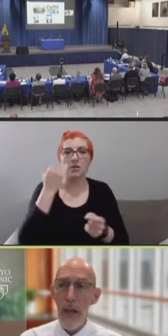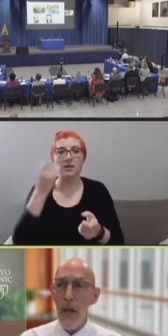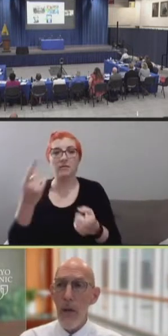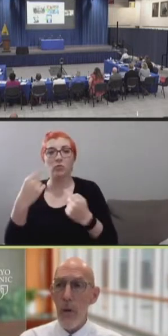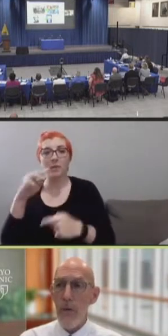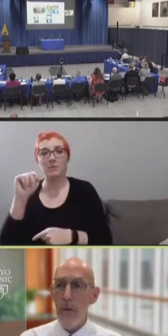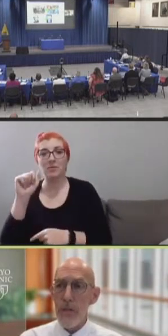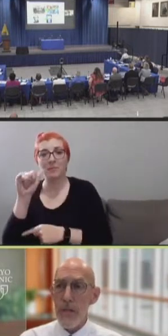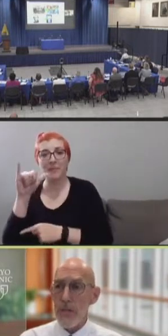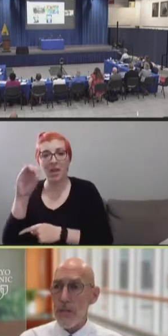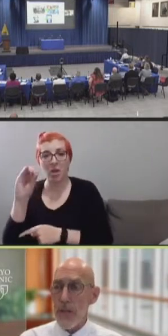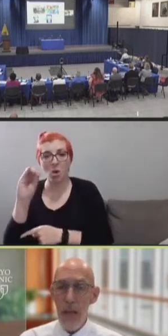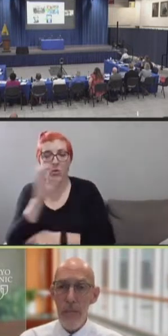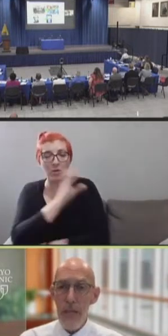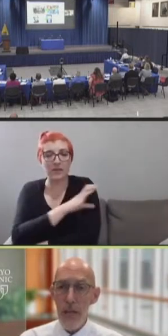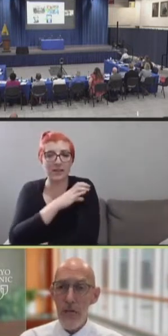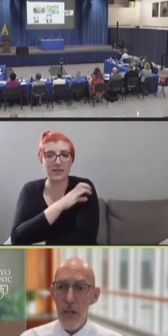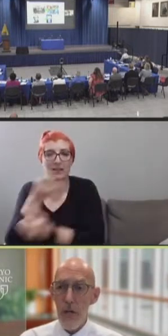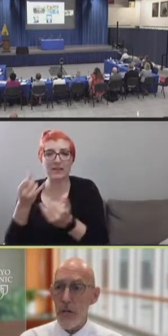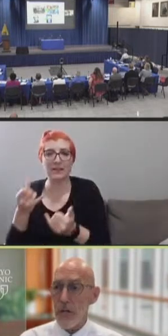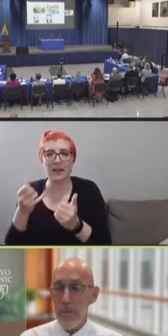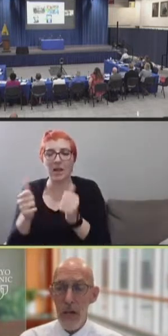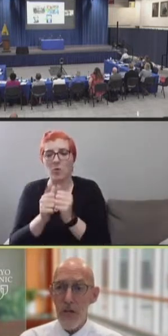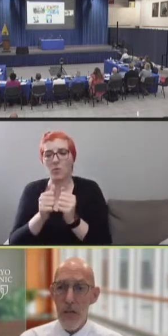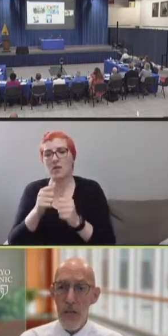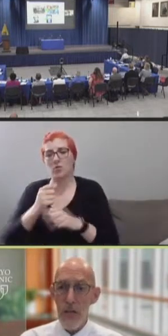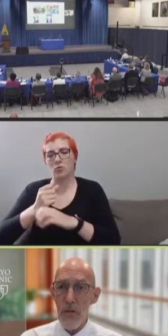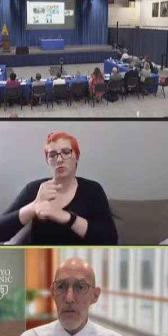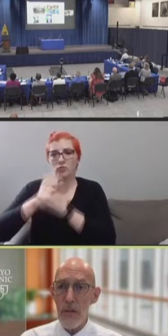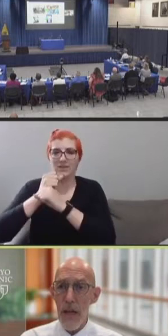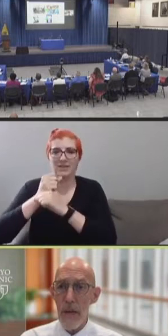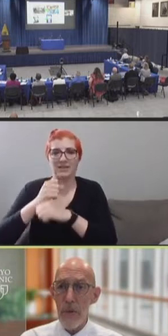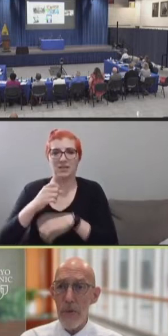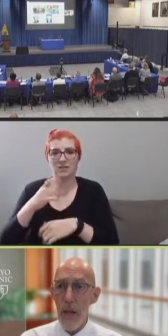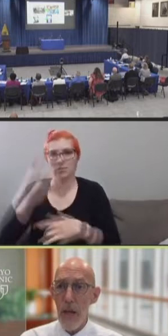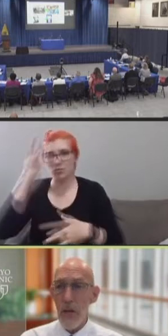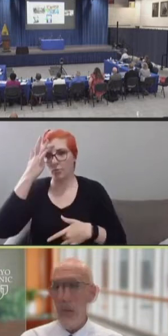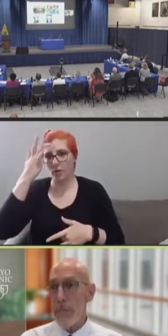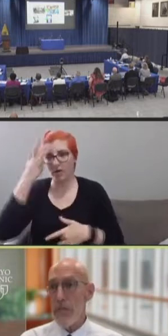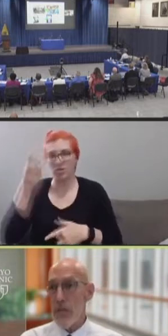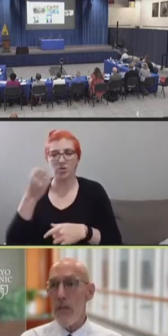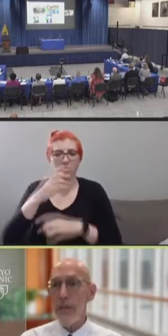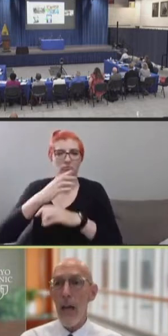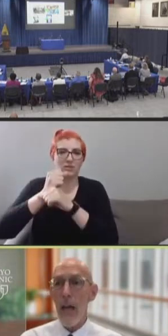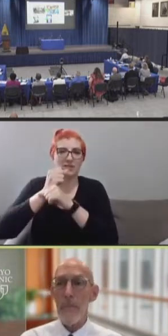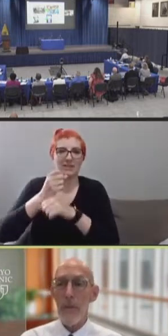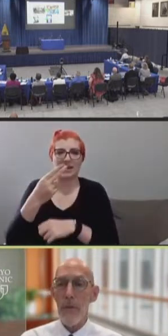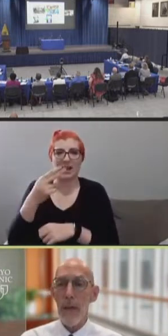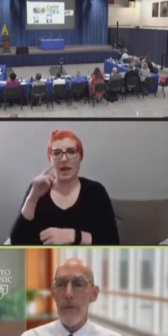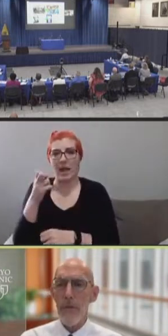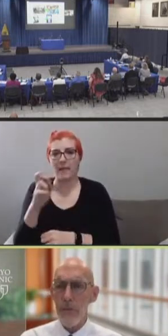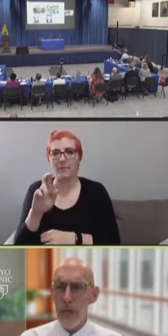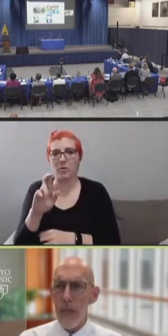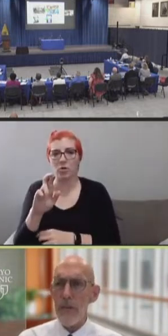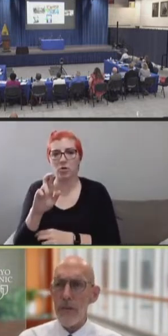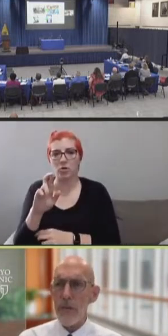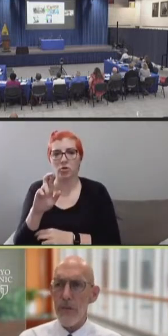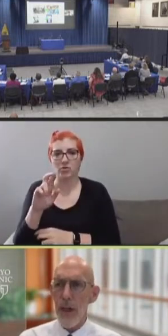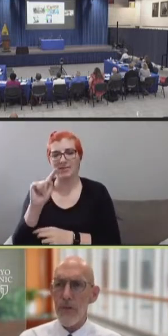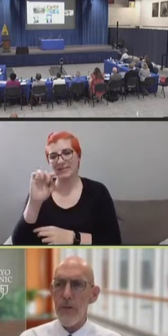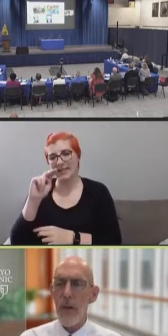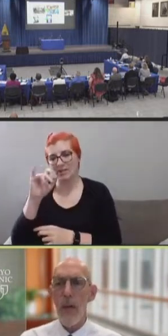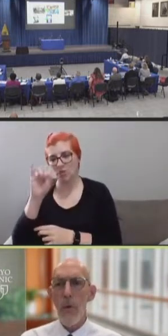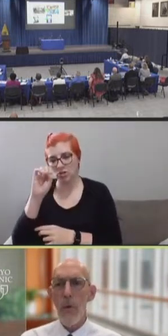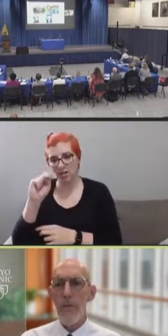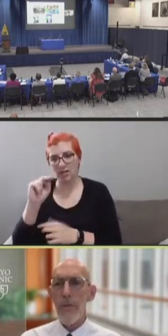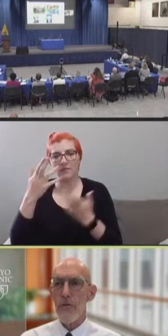today with resistant hypertension or depression as two examples, you'll be genotyped. And we've had stunning